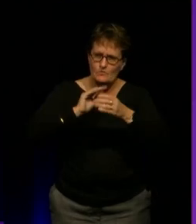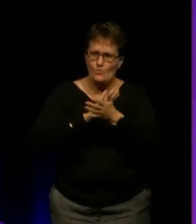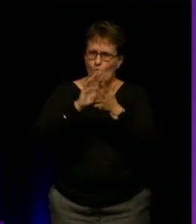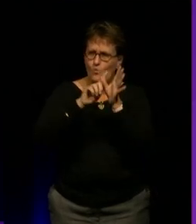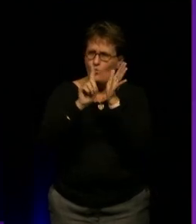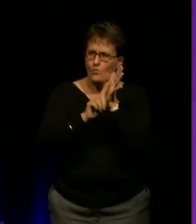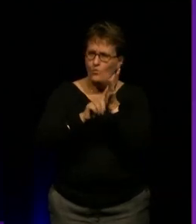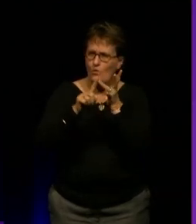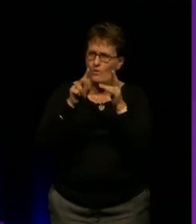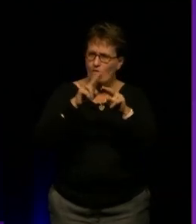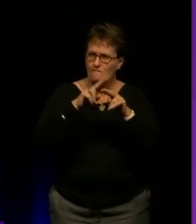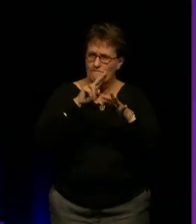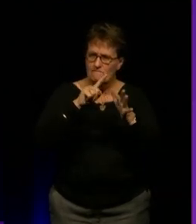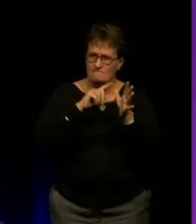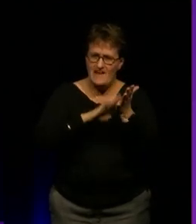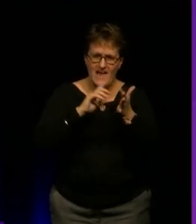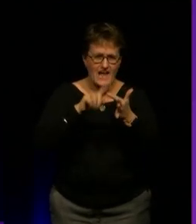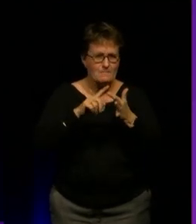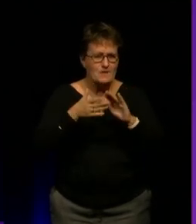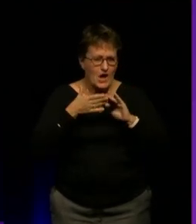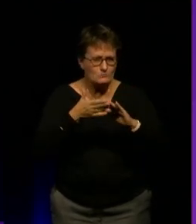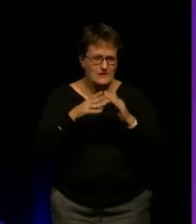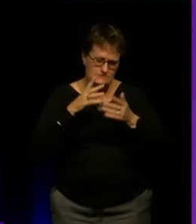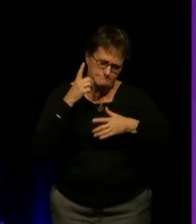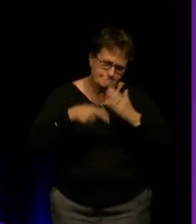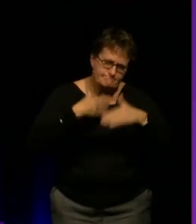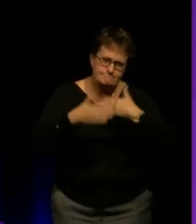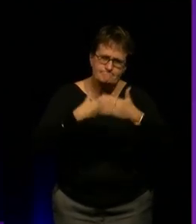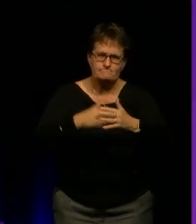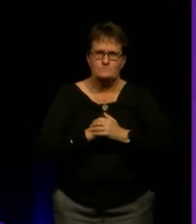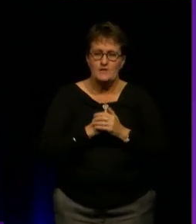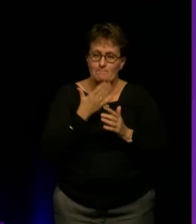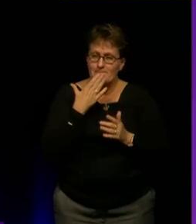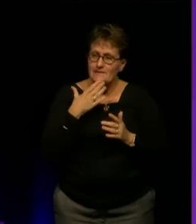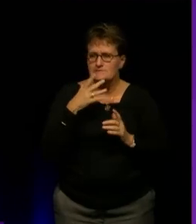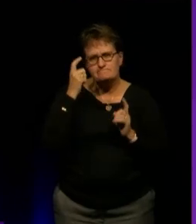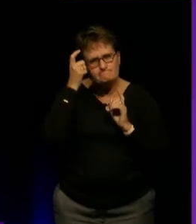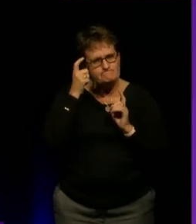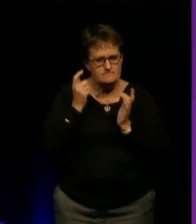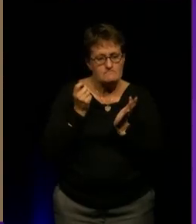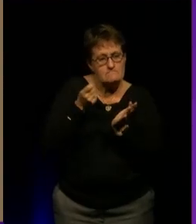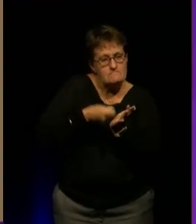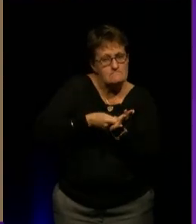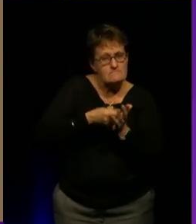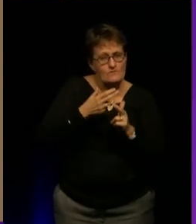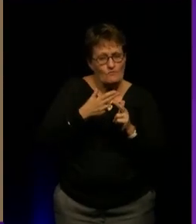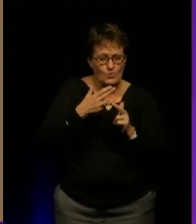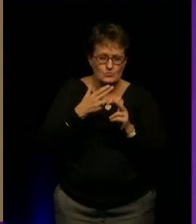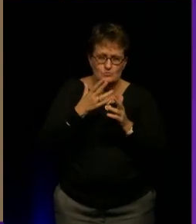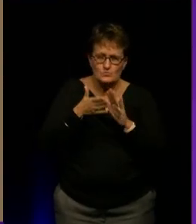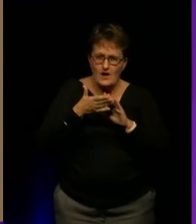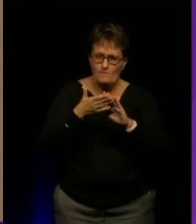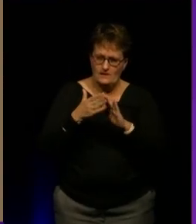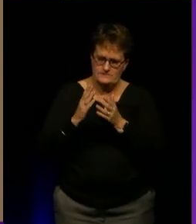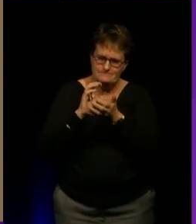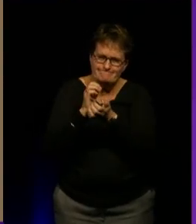our projects and services. Please consider donating to help us to preserve the state's unique history and culture for